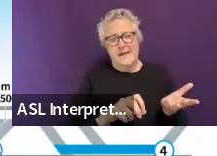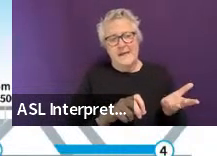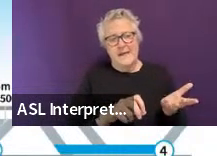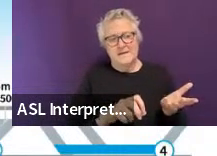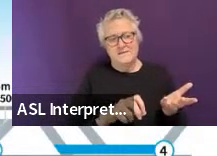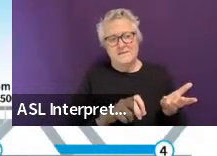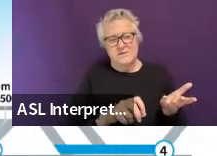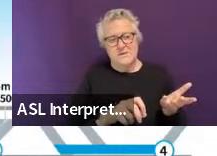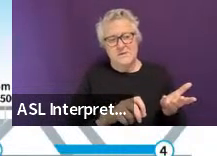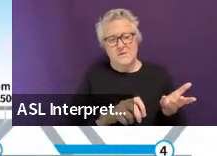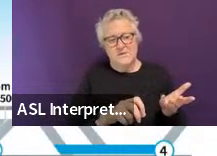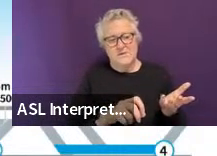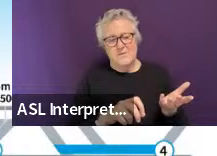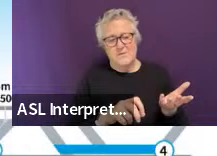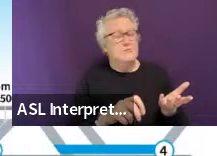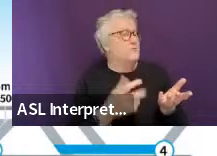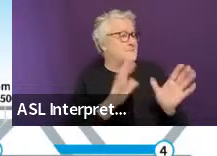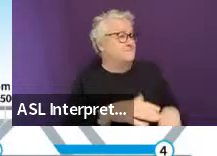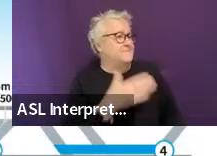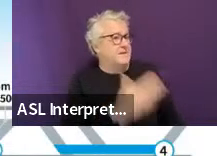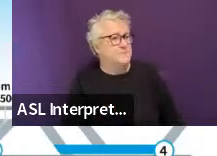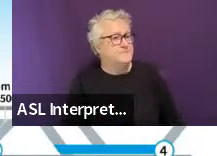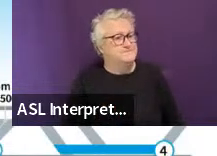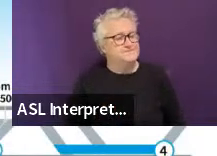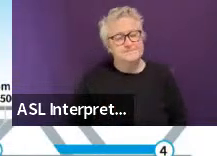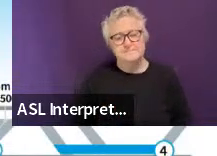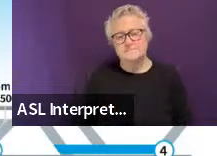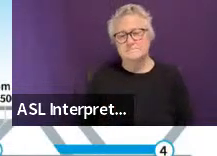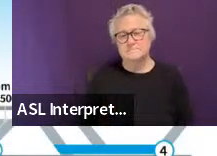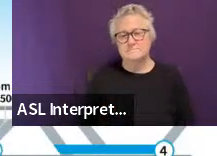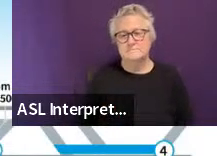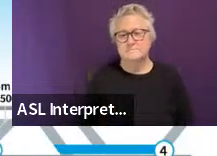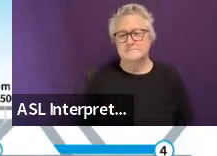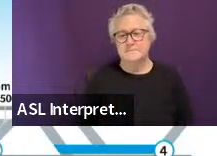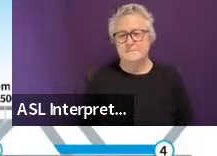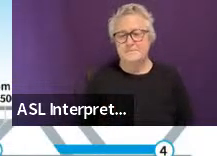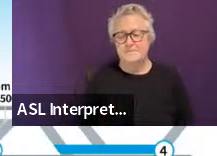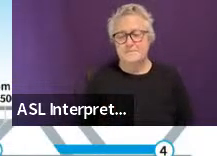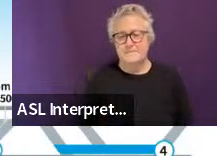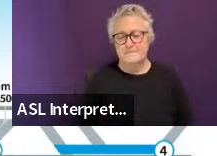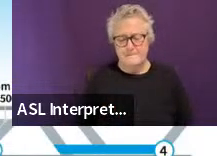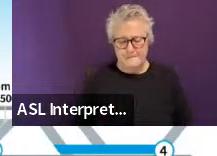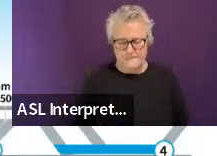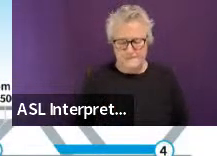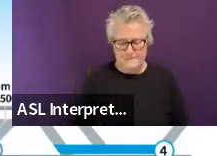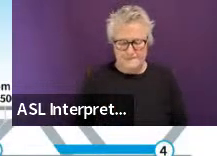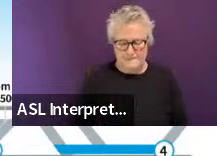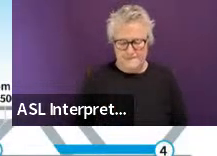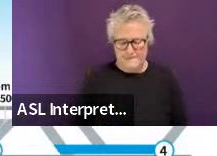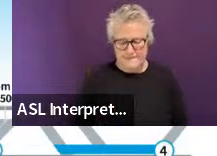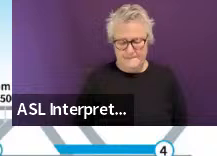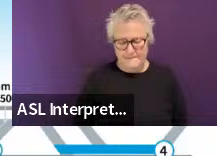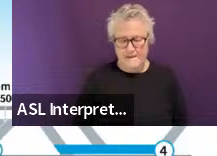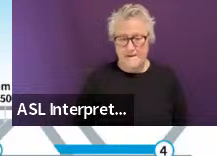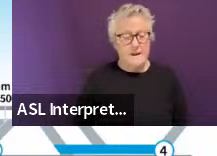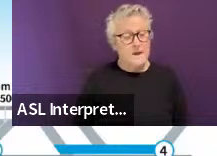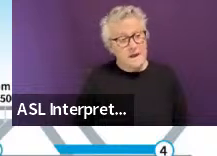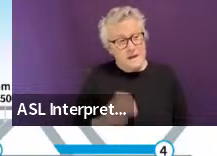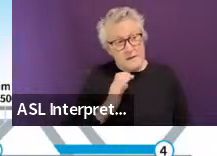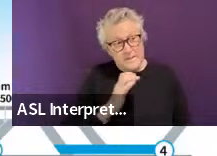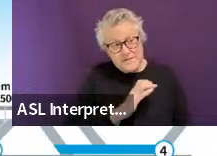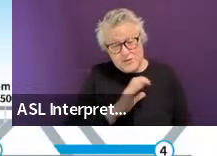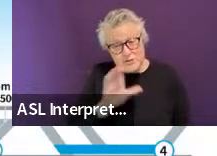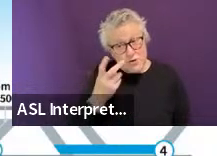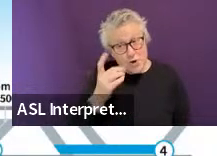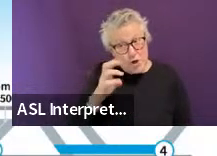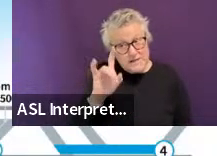great. And thank you. Thank you so much, Commissioner Hardesty, and then President Peterson. I'm going to be quick because I know I've